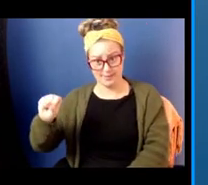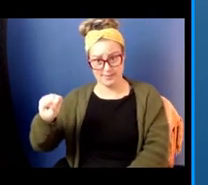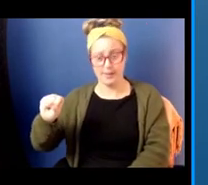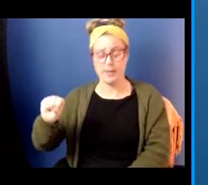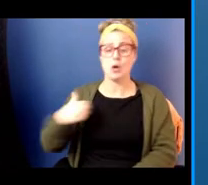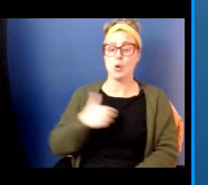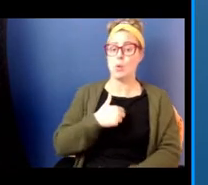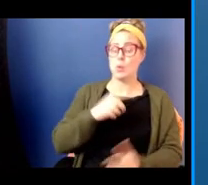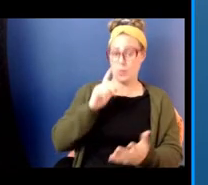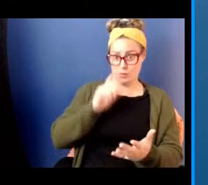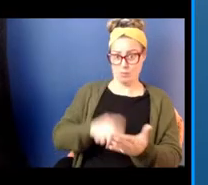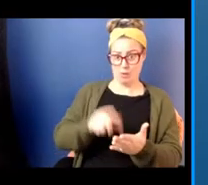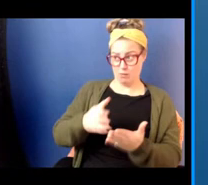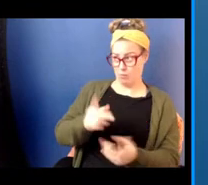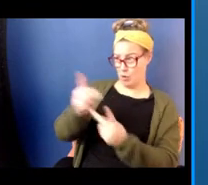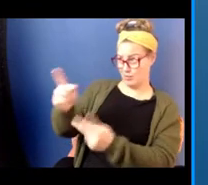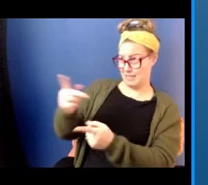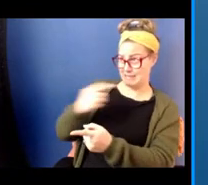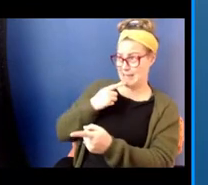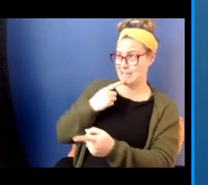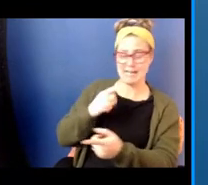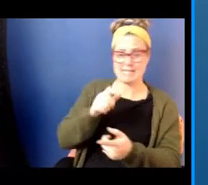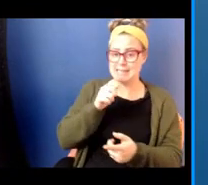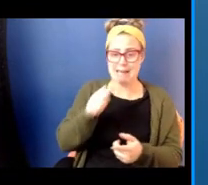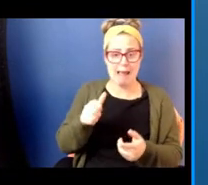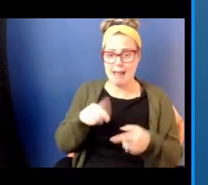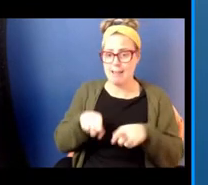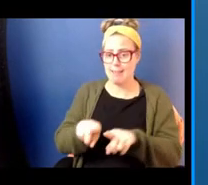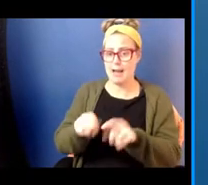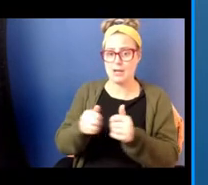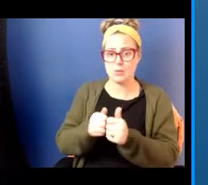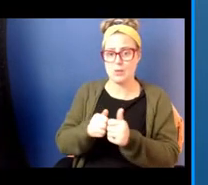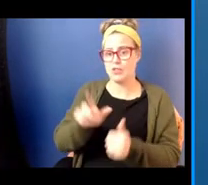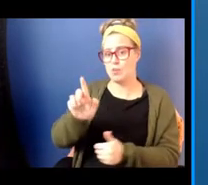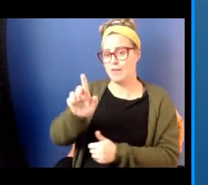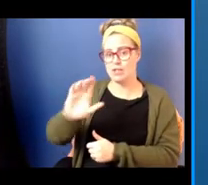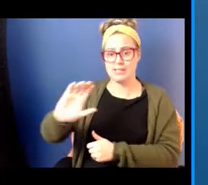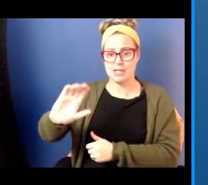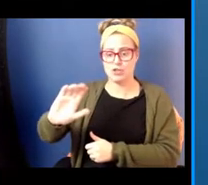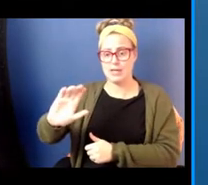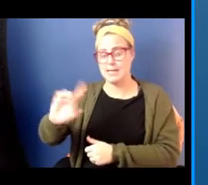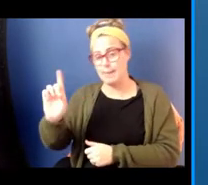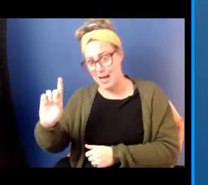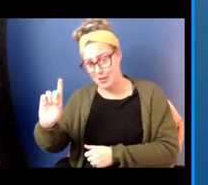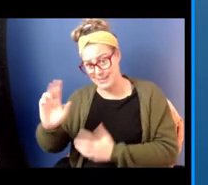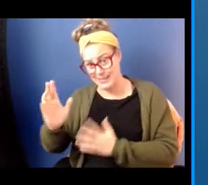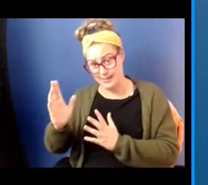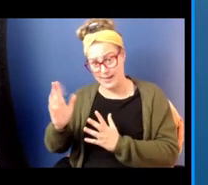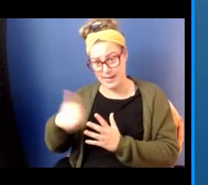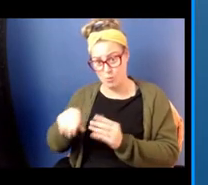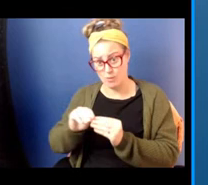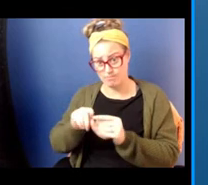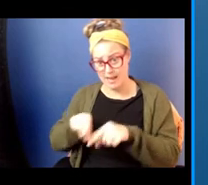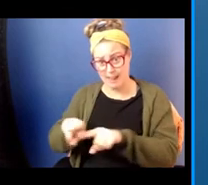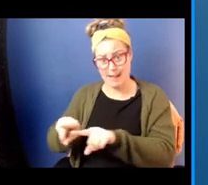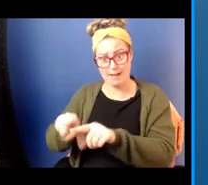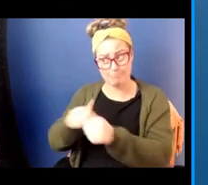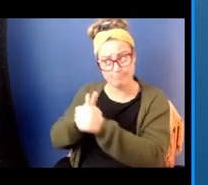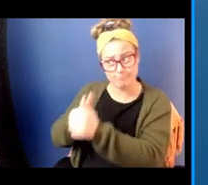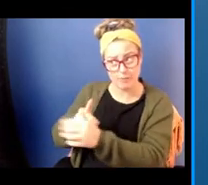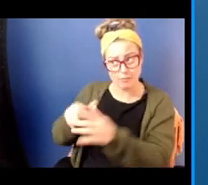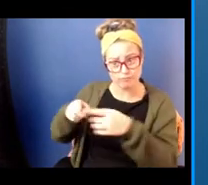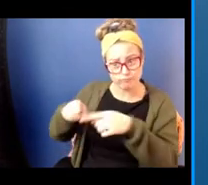with 21st century democracy and that we had no alternative but to reimagine the Iowa caucuses